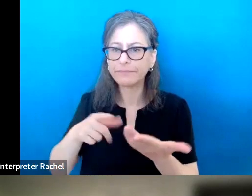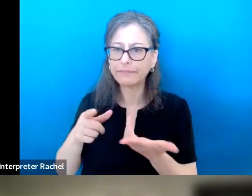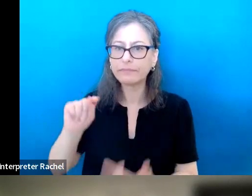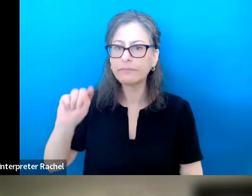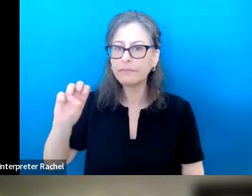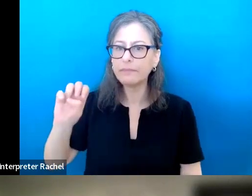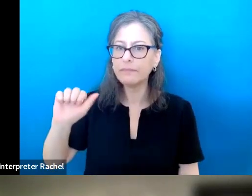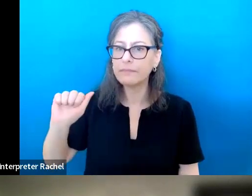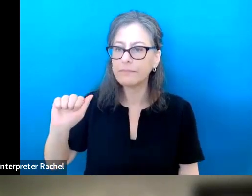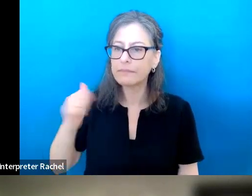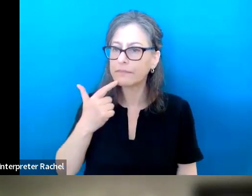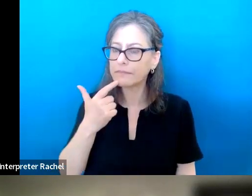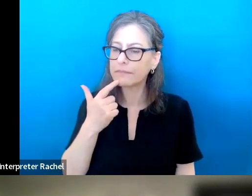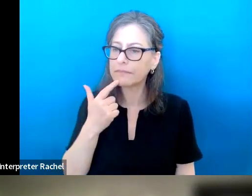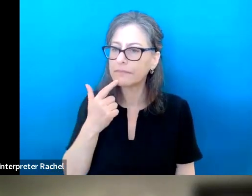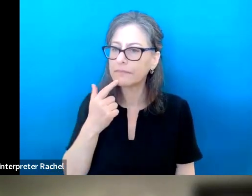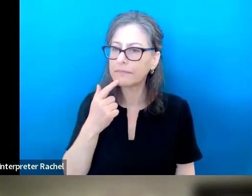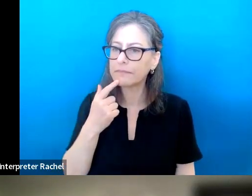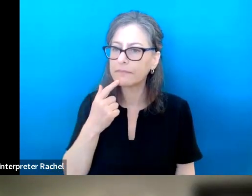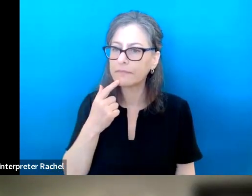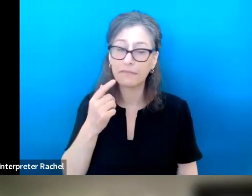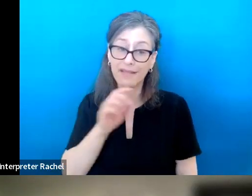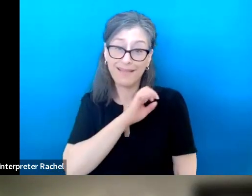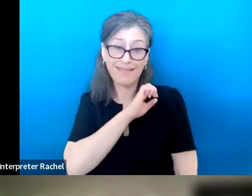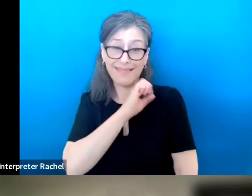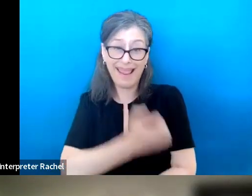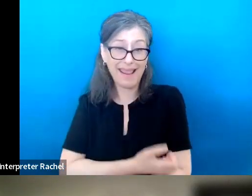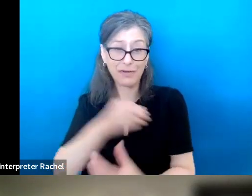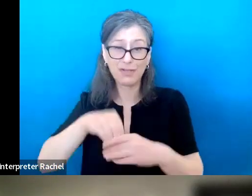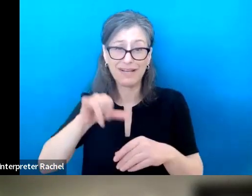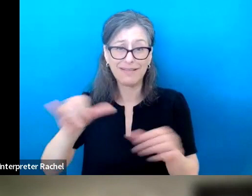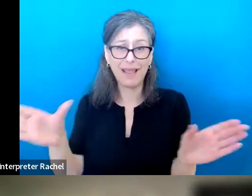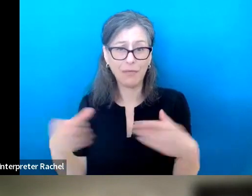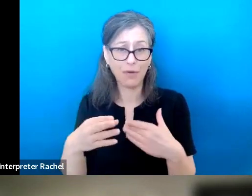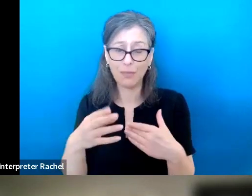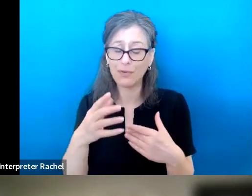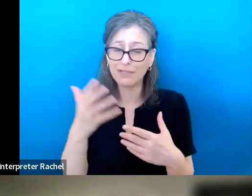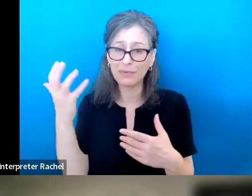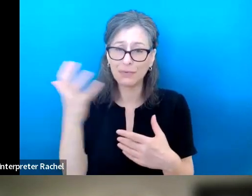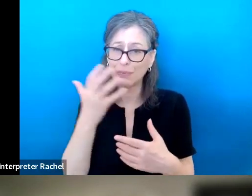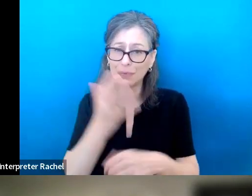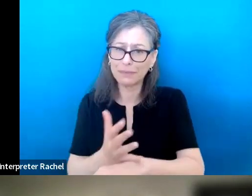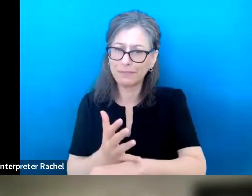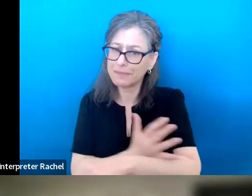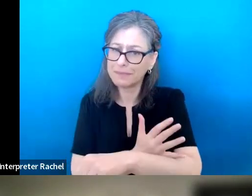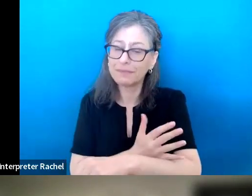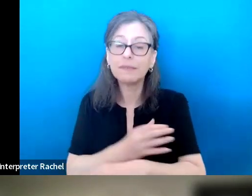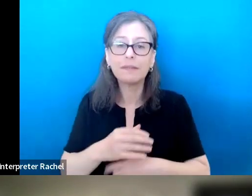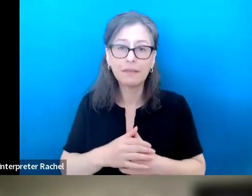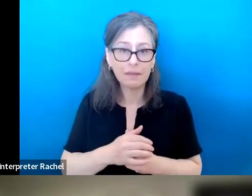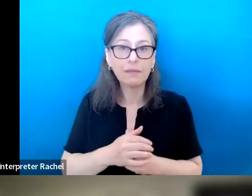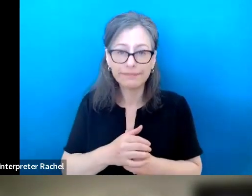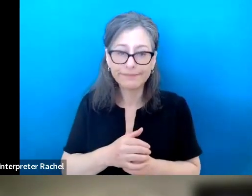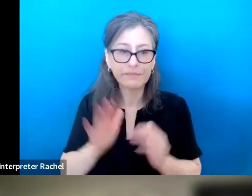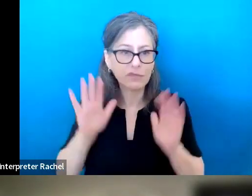I can tell you that the energy in the room was incredible. It was a really